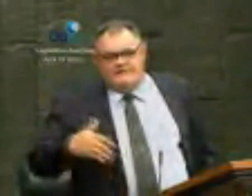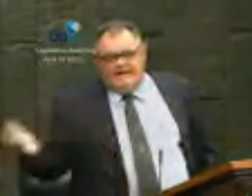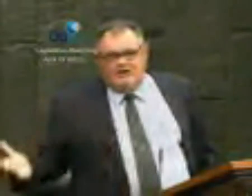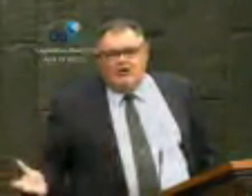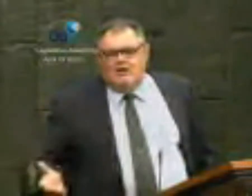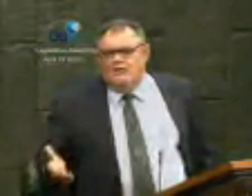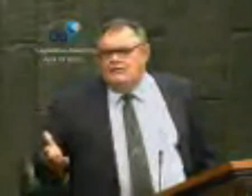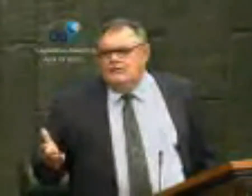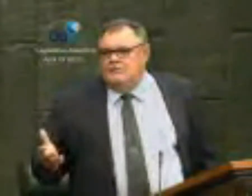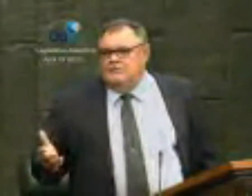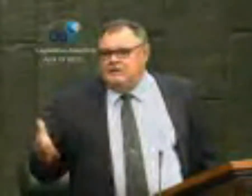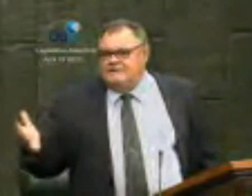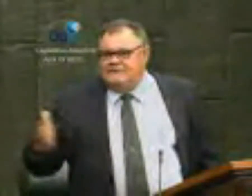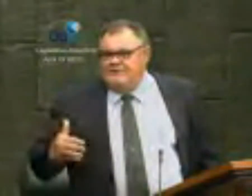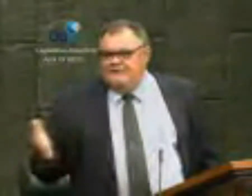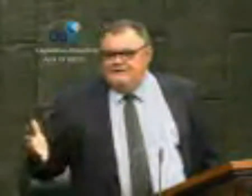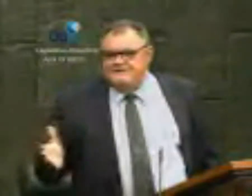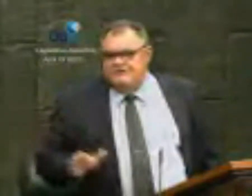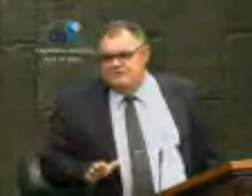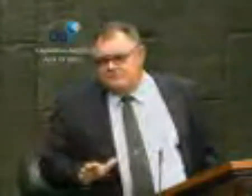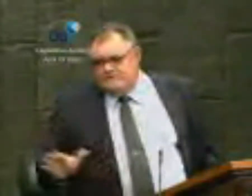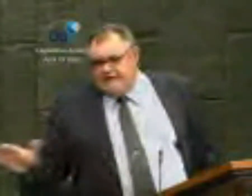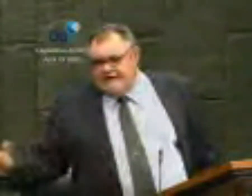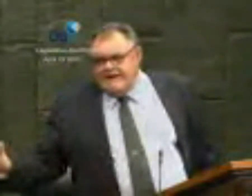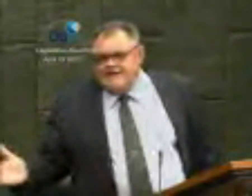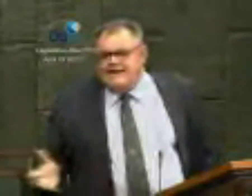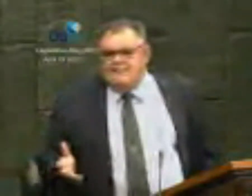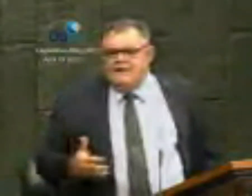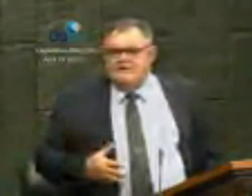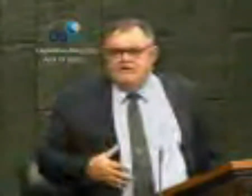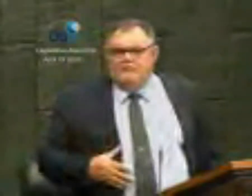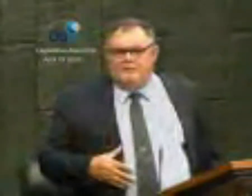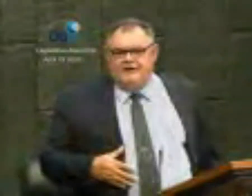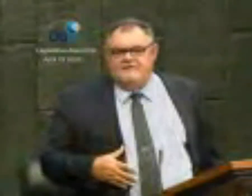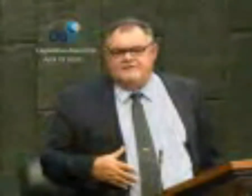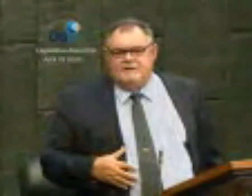to sideline the Caymanian entrepreneurs, etc., etc.